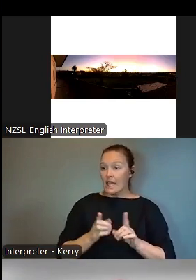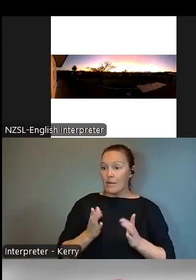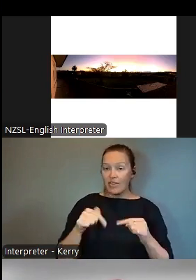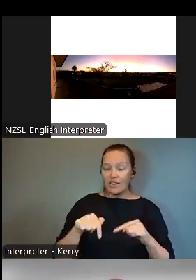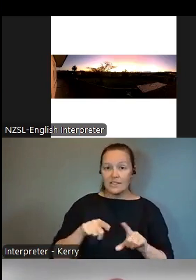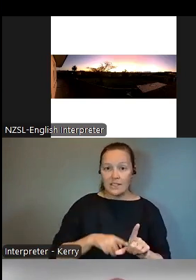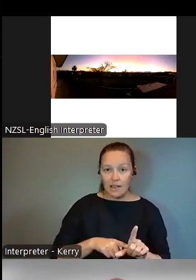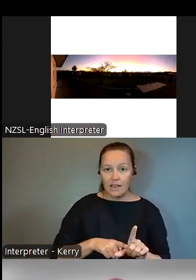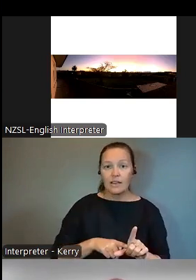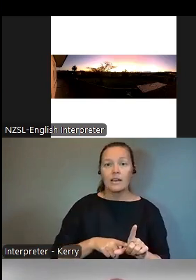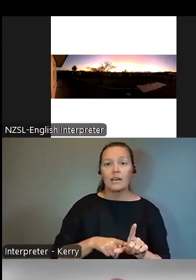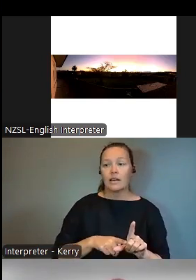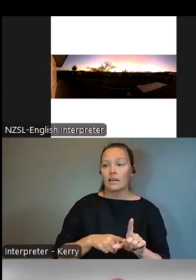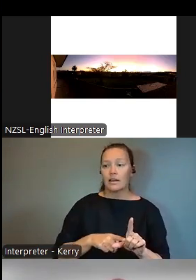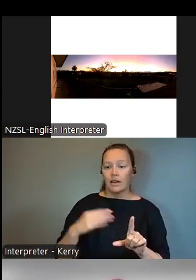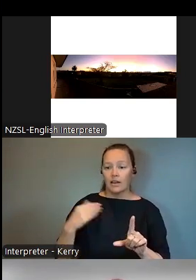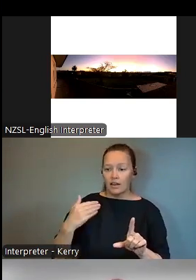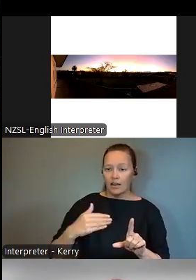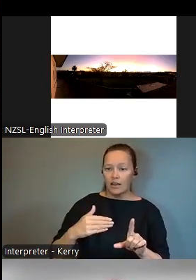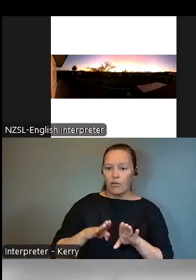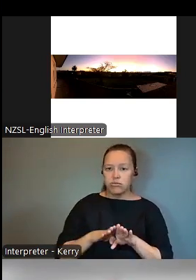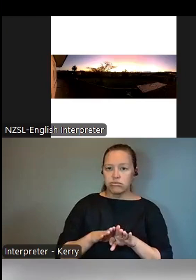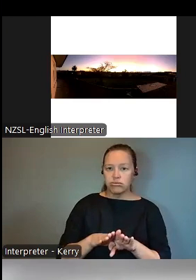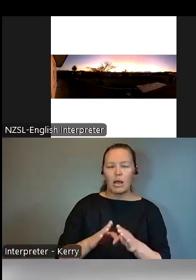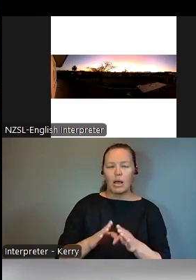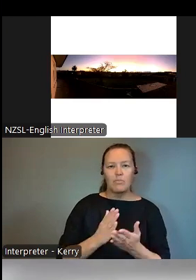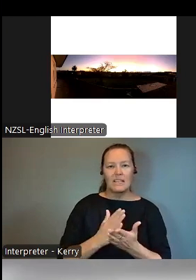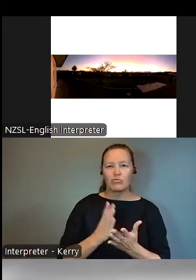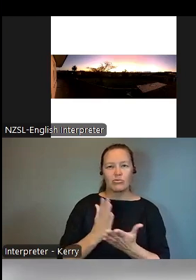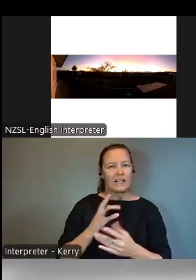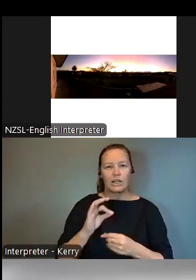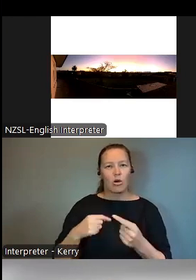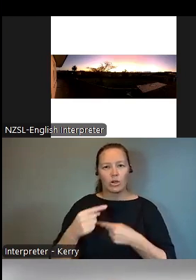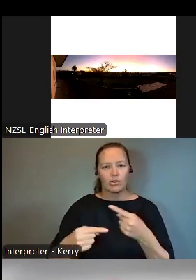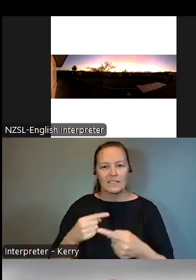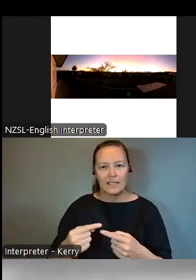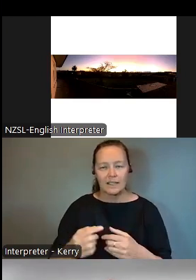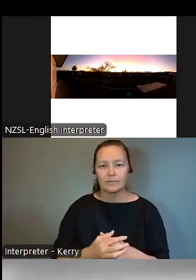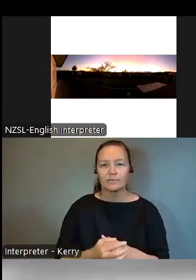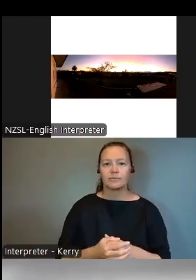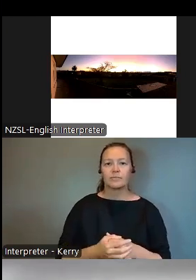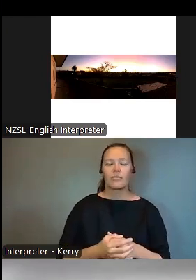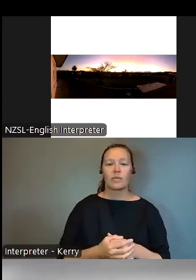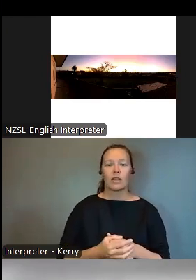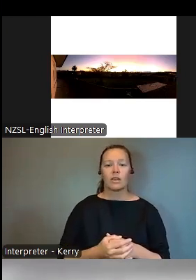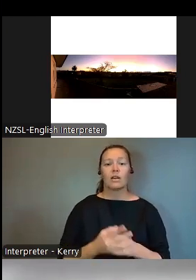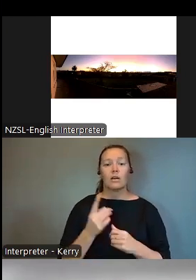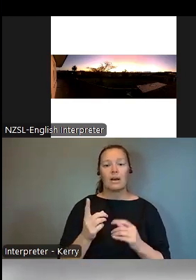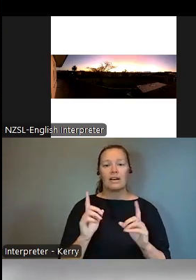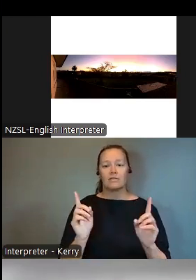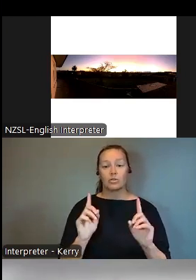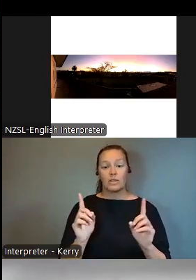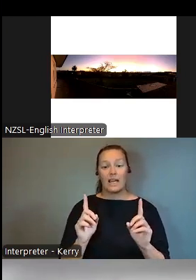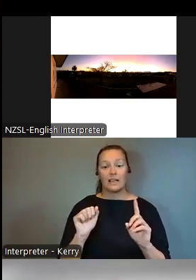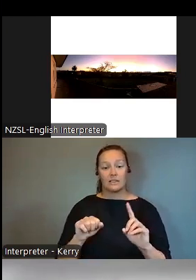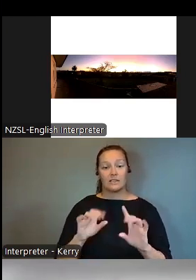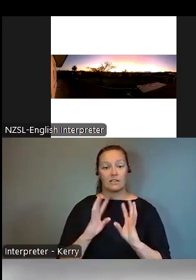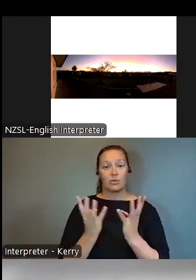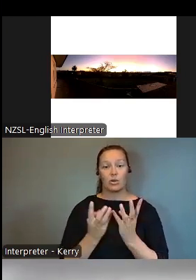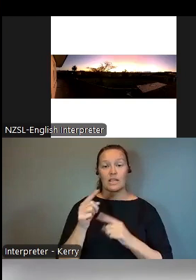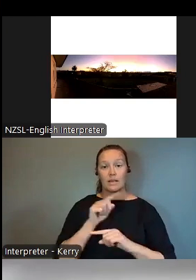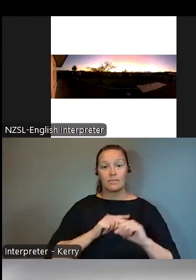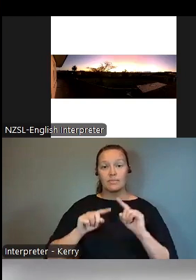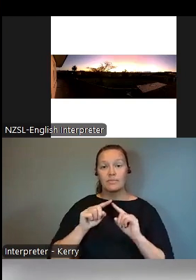year, then we're inevitably going backwards. But for the purposes of today's symposium, we're going to be